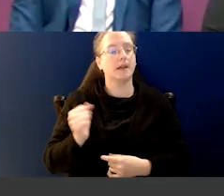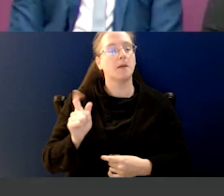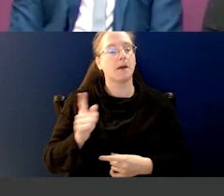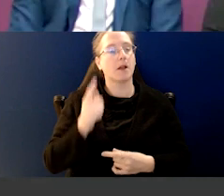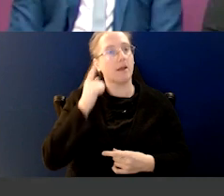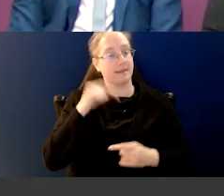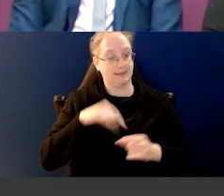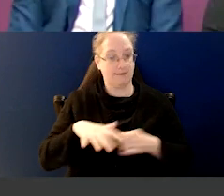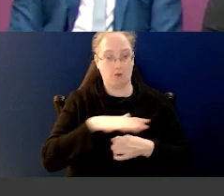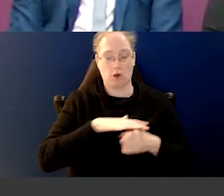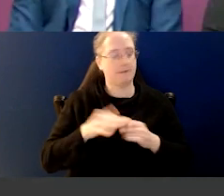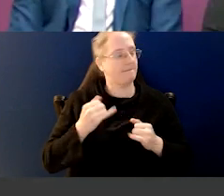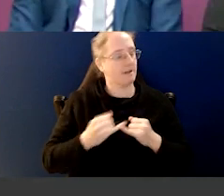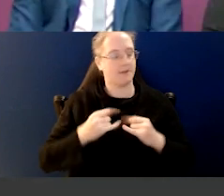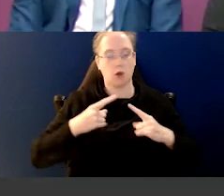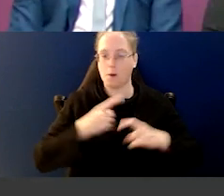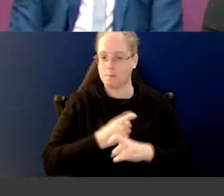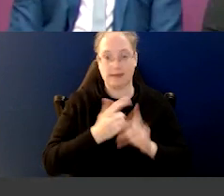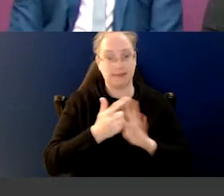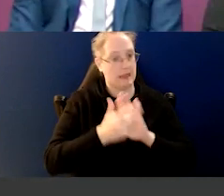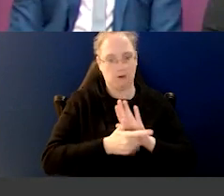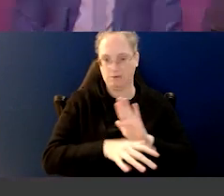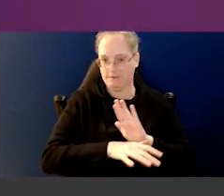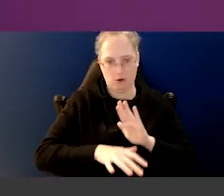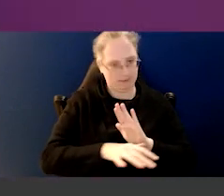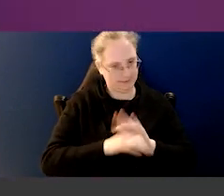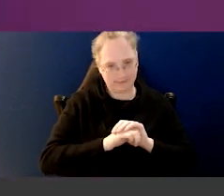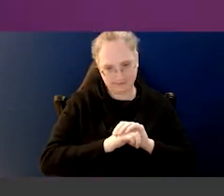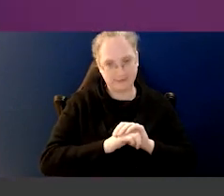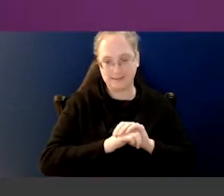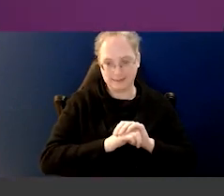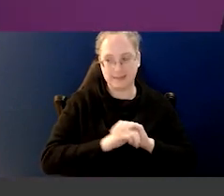environment. I think you've heard lots of terms in the course of the presentation, like corrupt